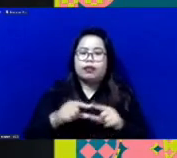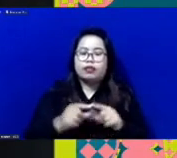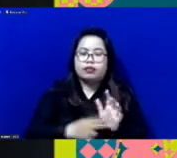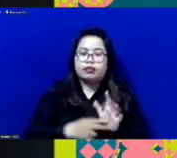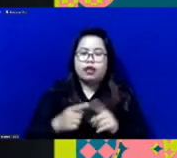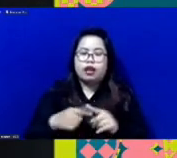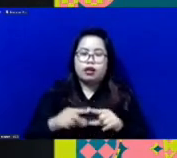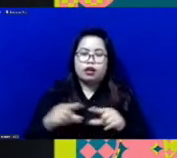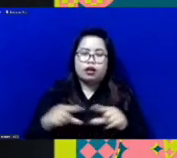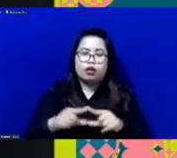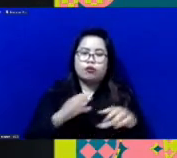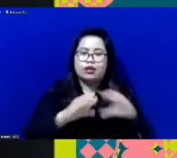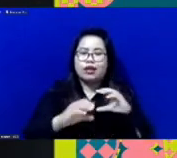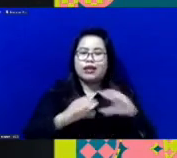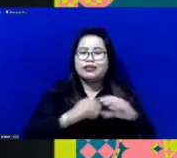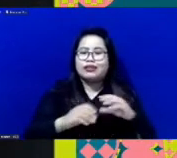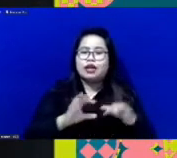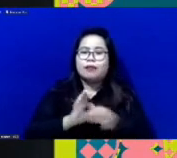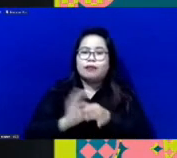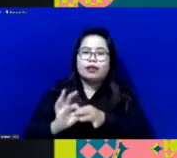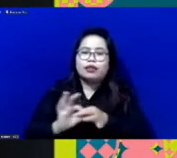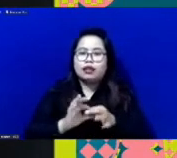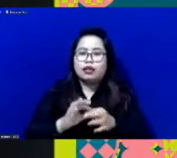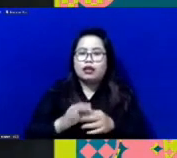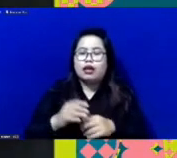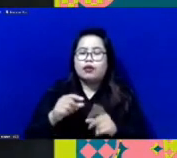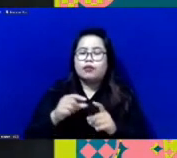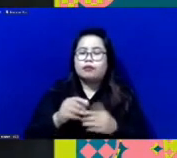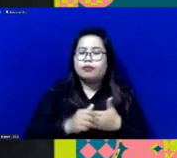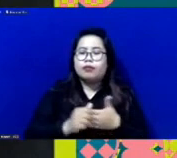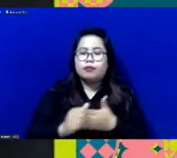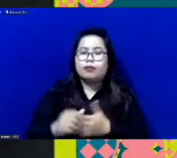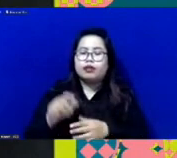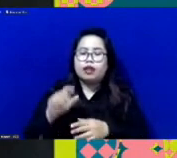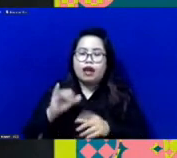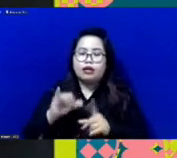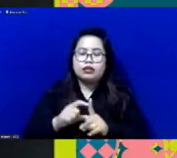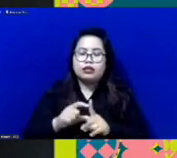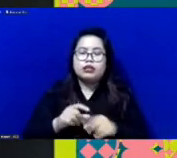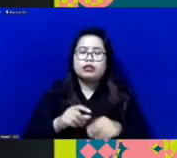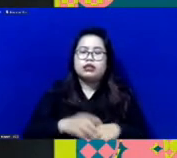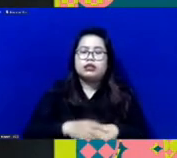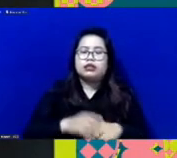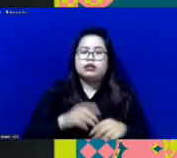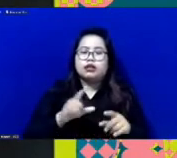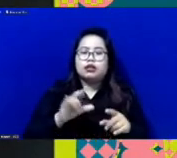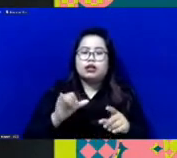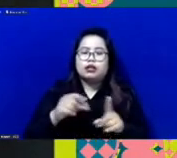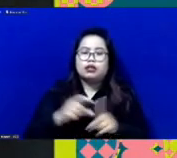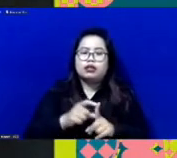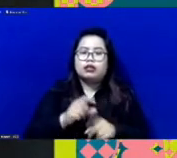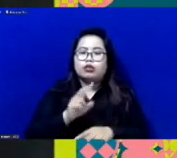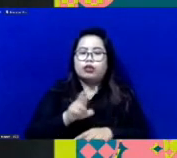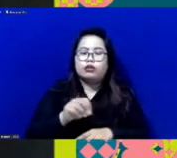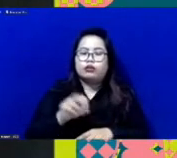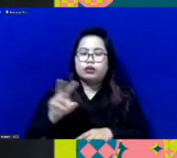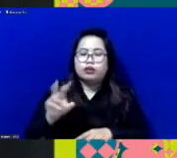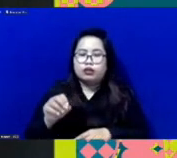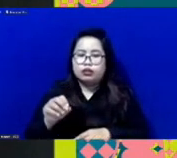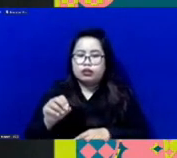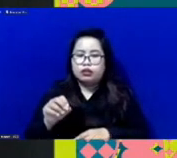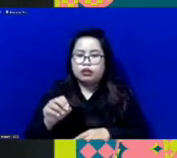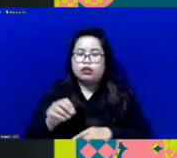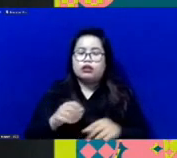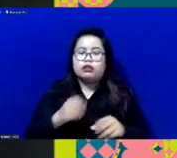partners, Pemimpin.id, Lead the Fast 2022, Ecosystem, Jumbo, dan Saya Perempuan Anti